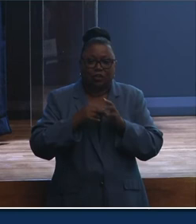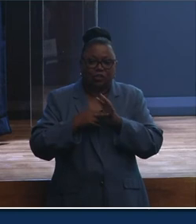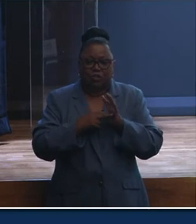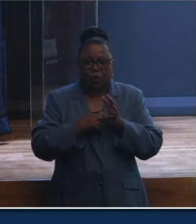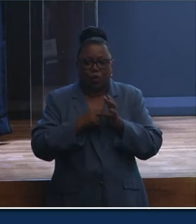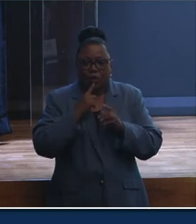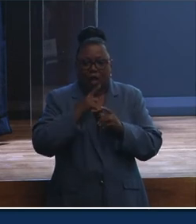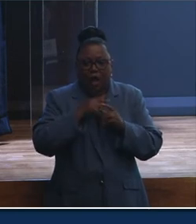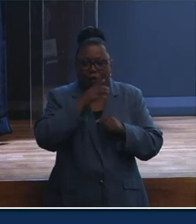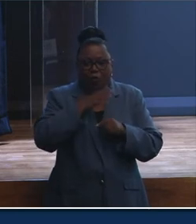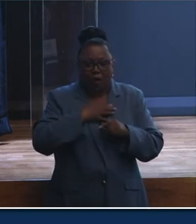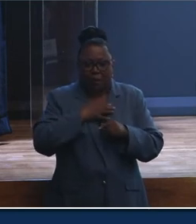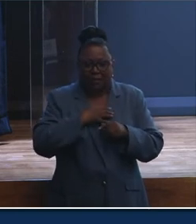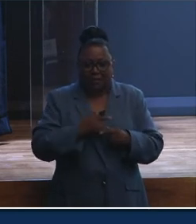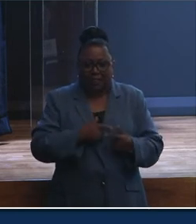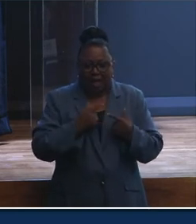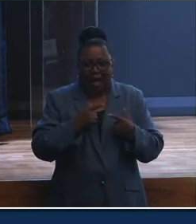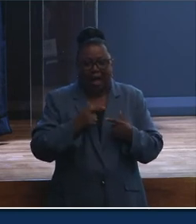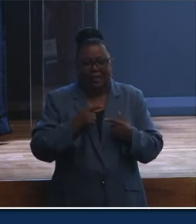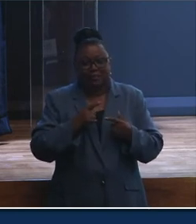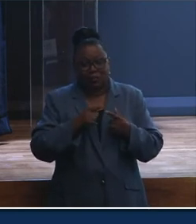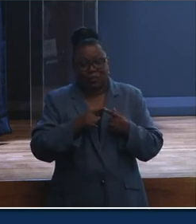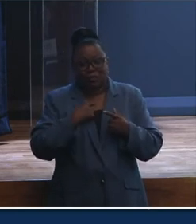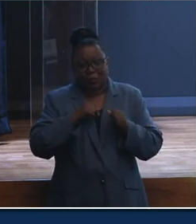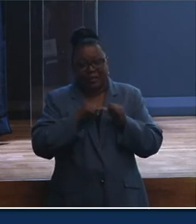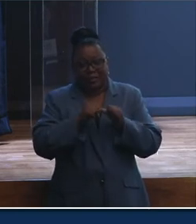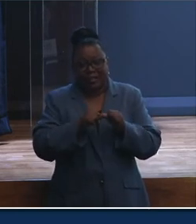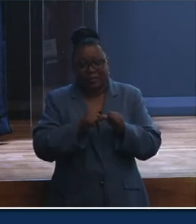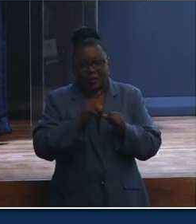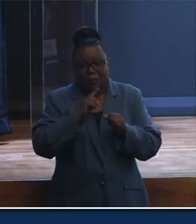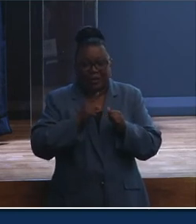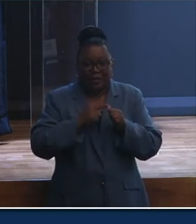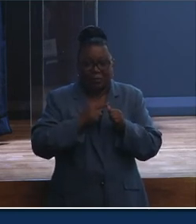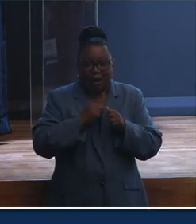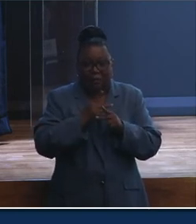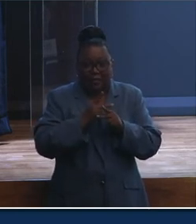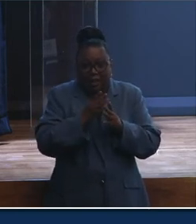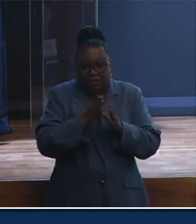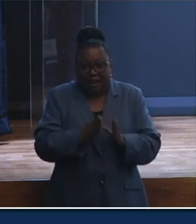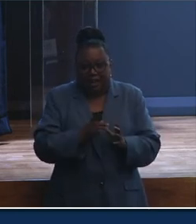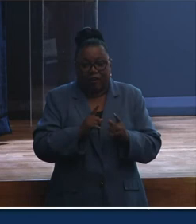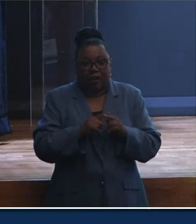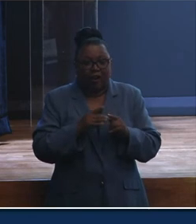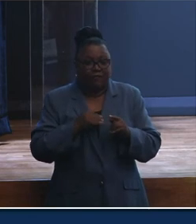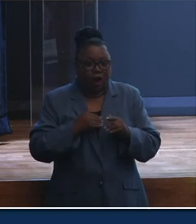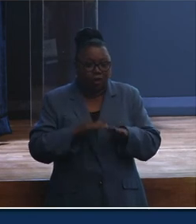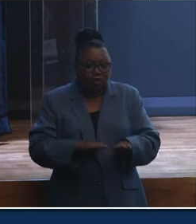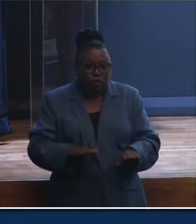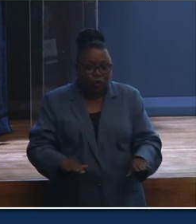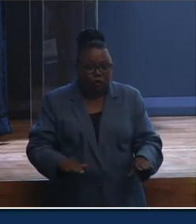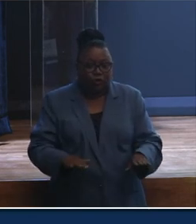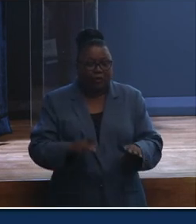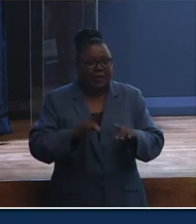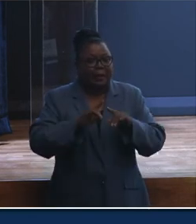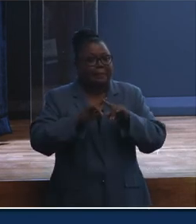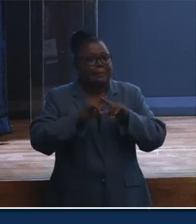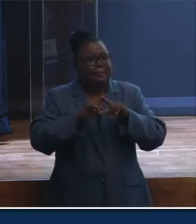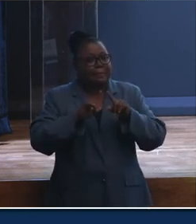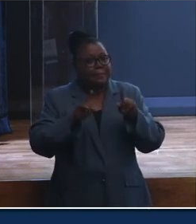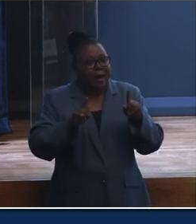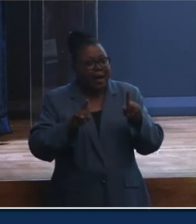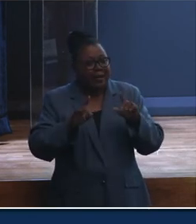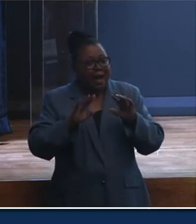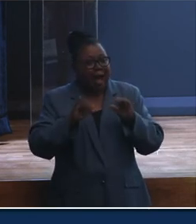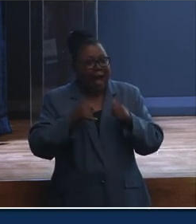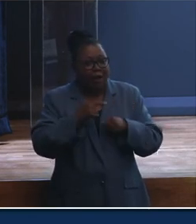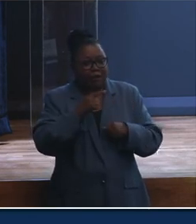women's lives, number one of which is we continue to be the primary caretakers of our children. But